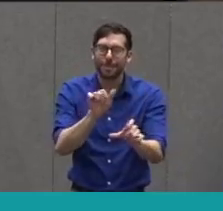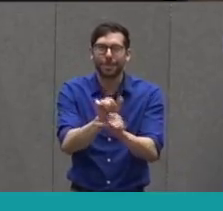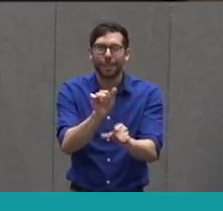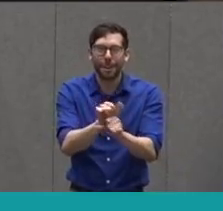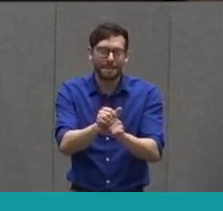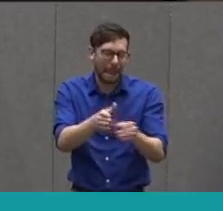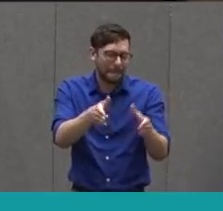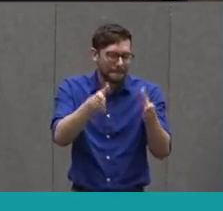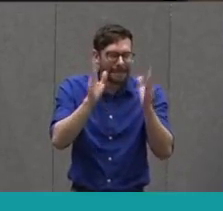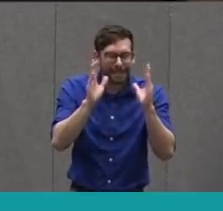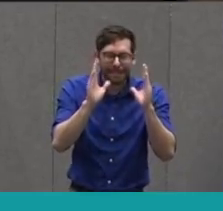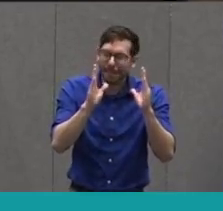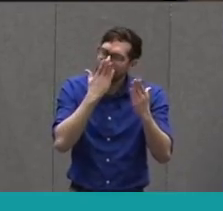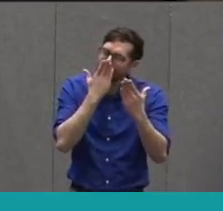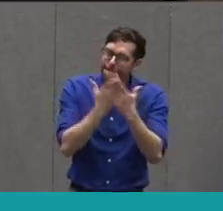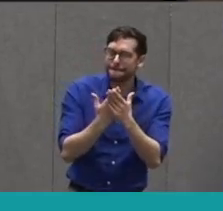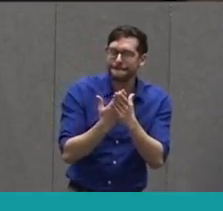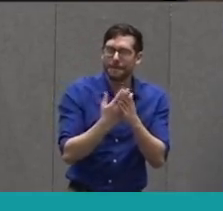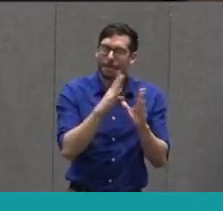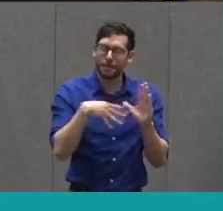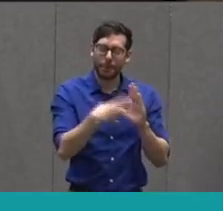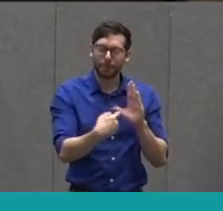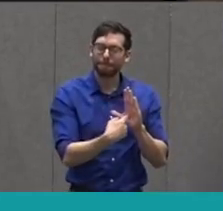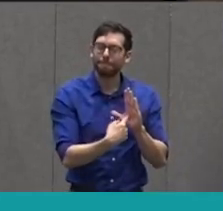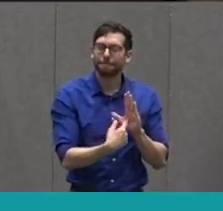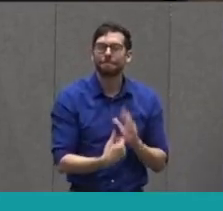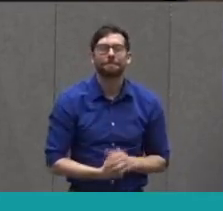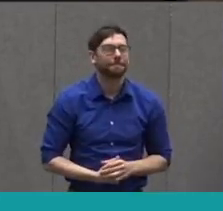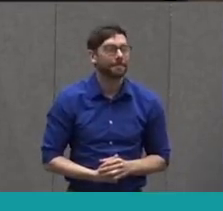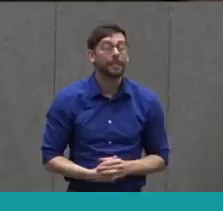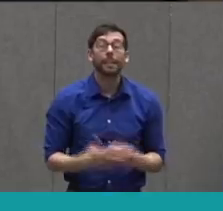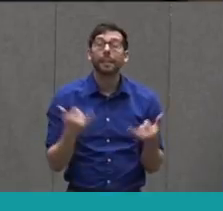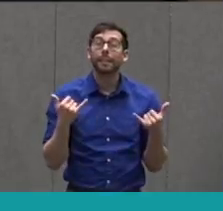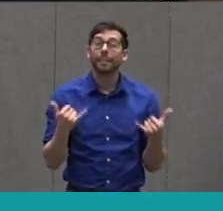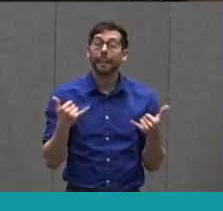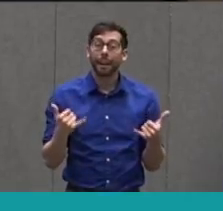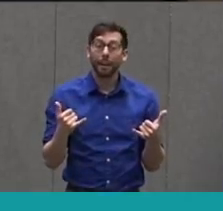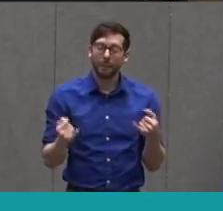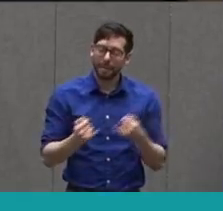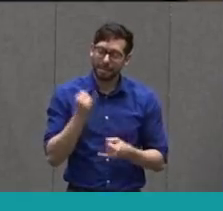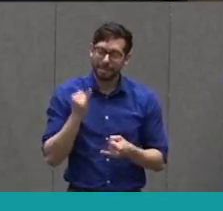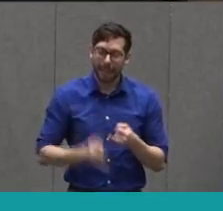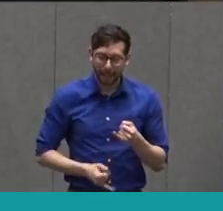chart. Now the last thing that we're thinking of, we had the number